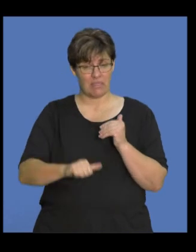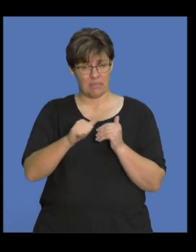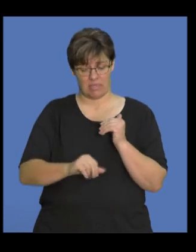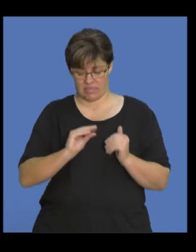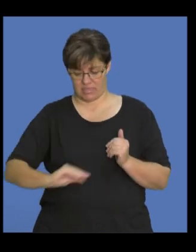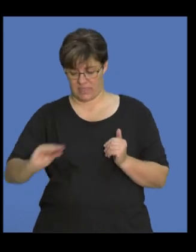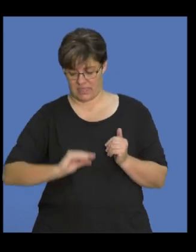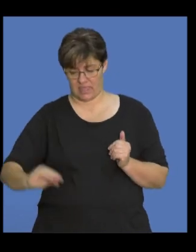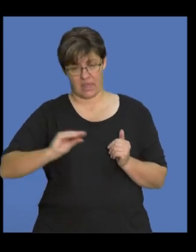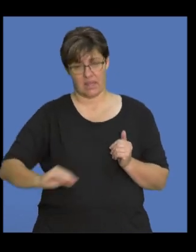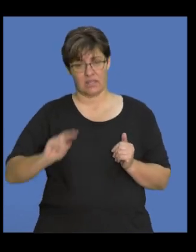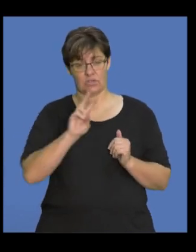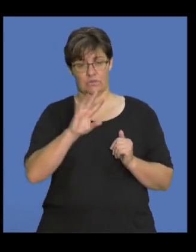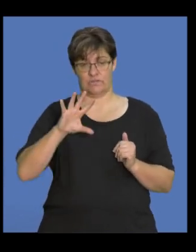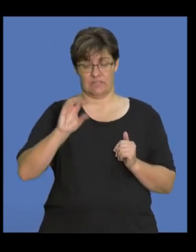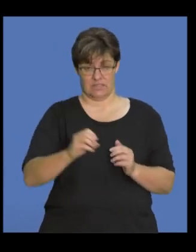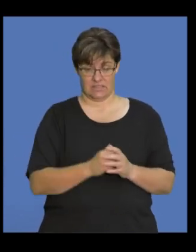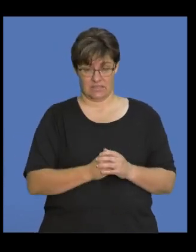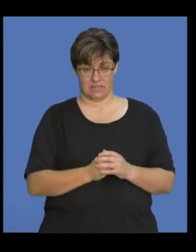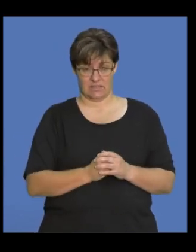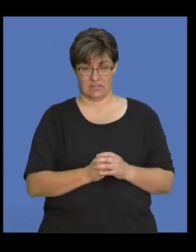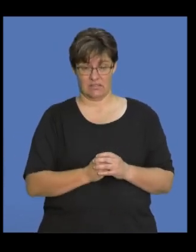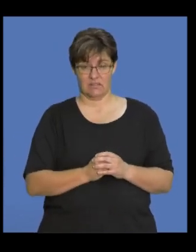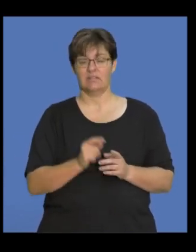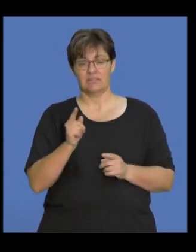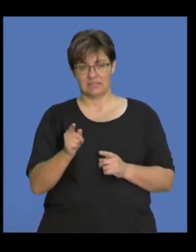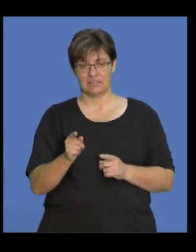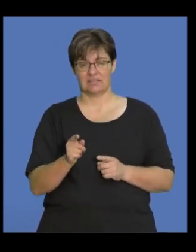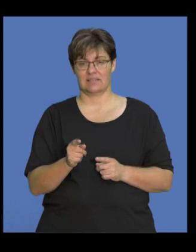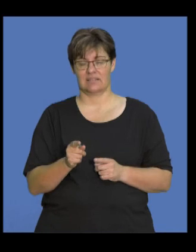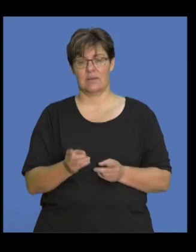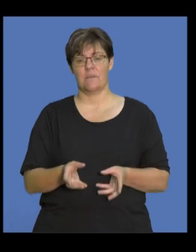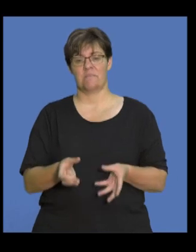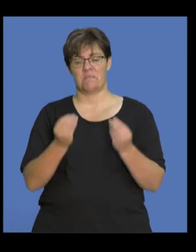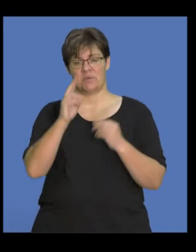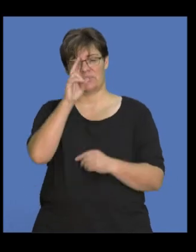put away 250, and this will yield him the